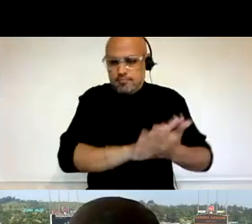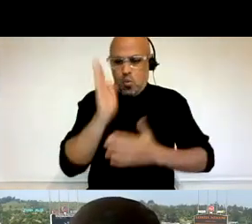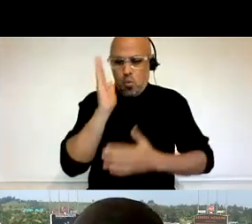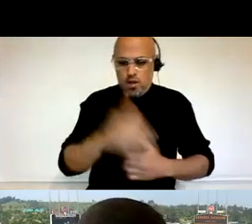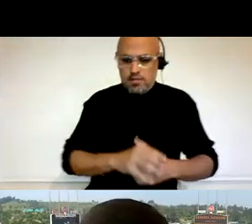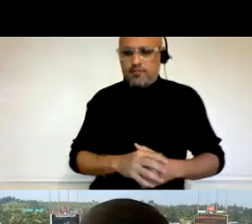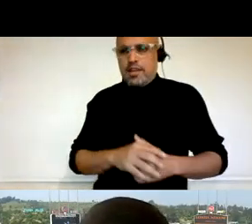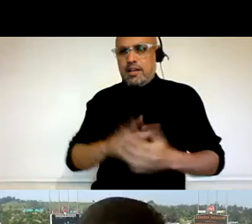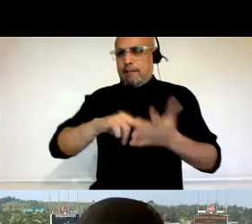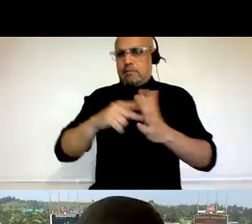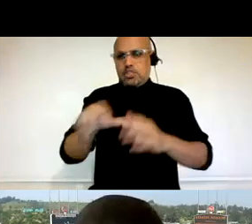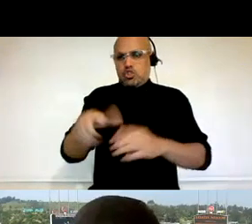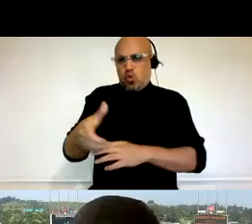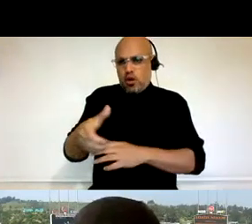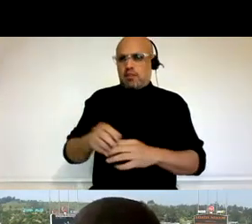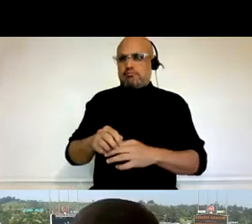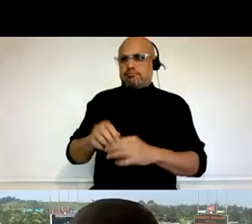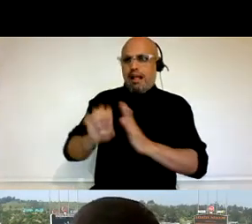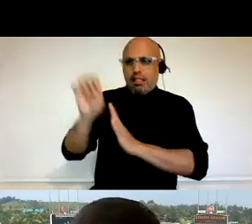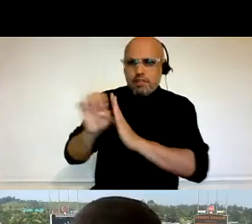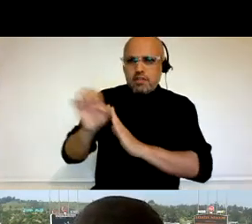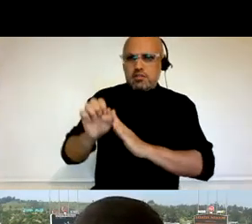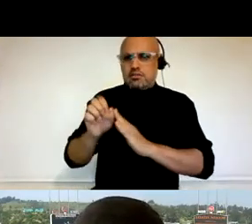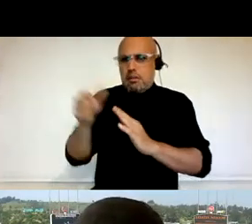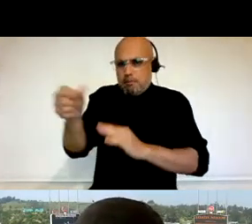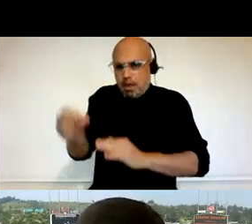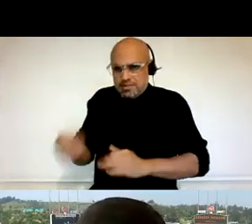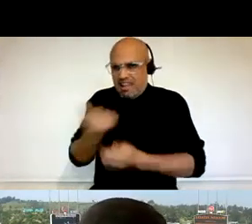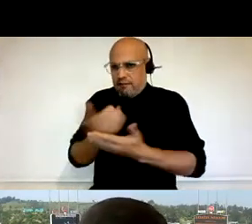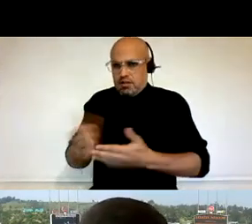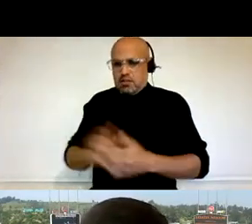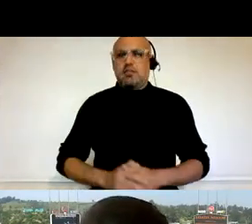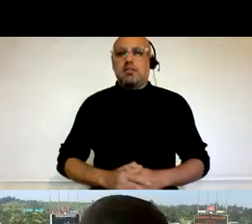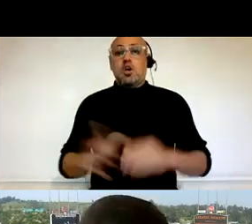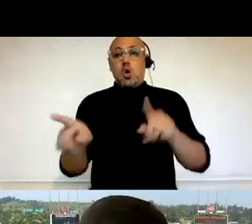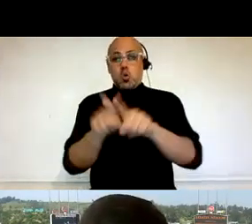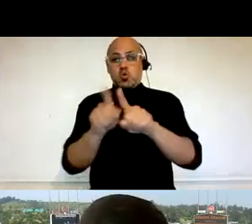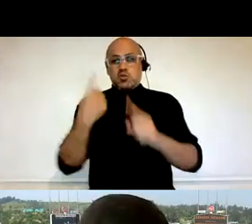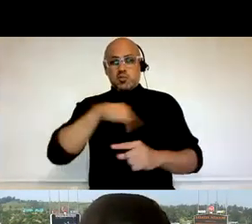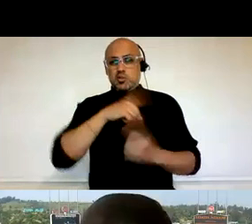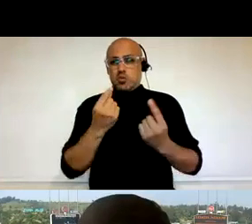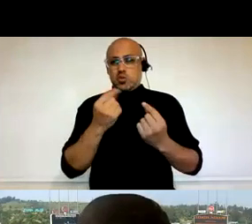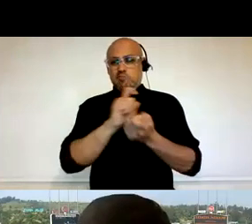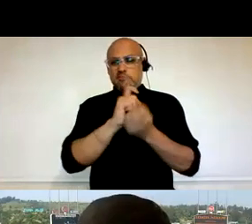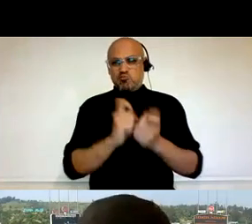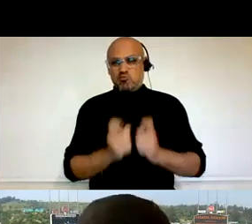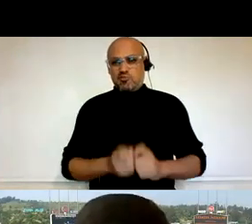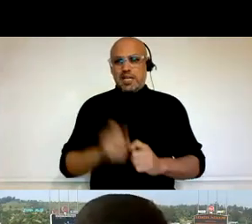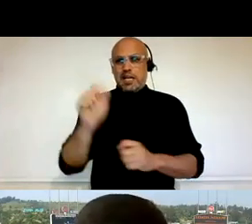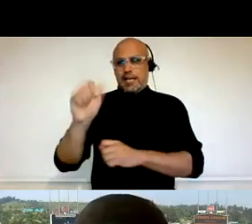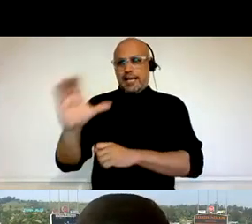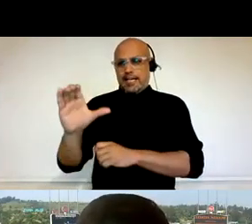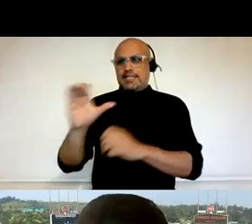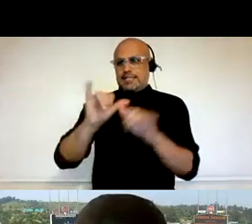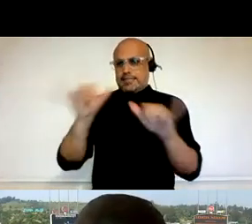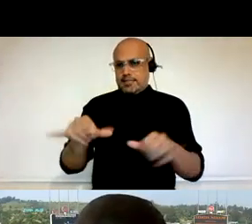door handles, elevator buttons, those type of things. But in addition to that, we've actually modified our air conditioning systems. People ask